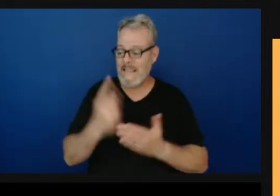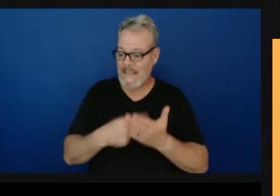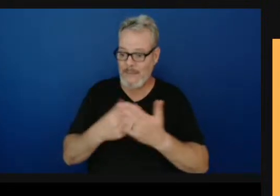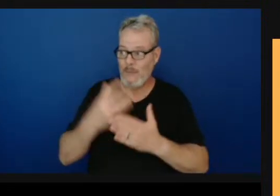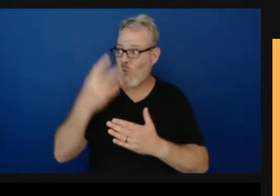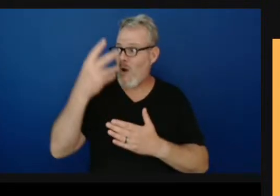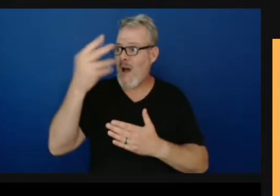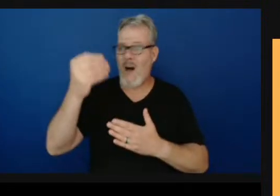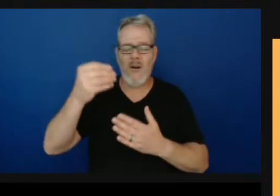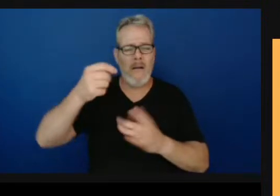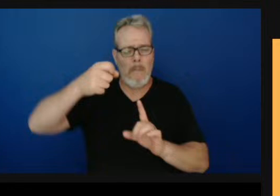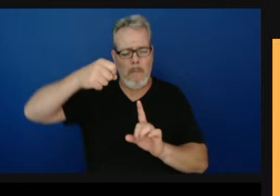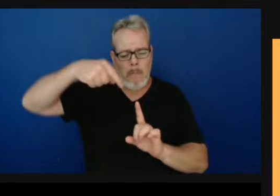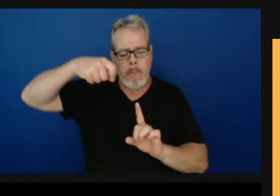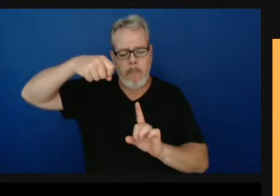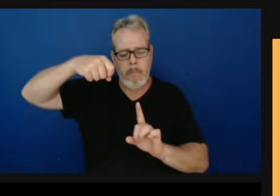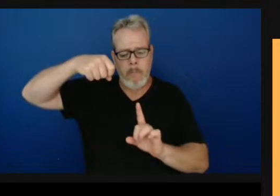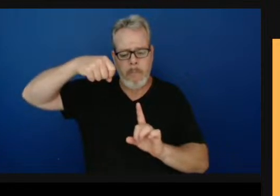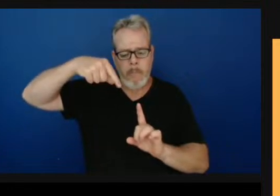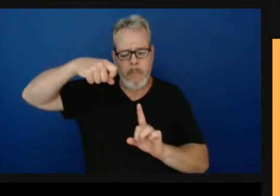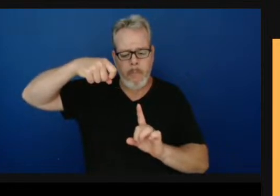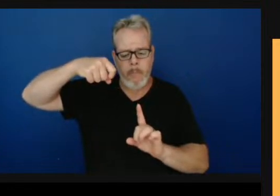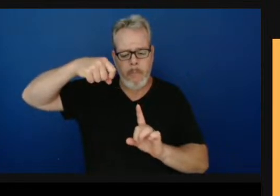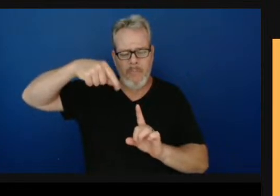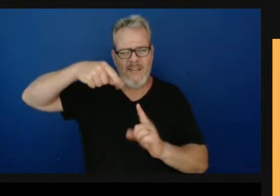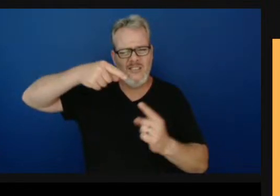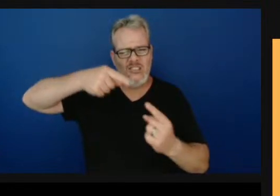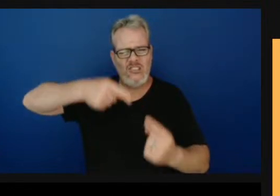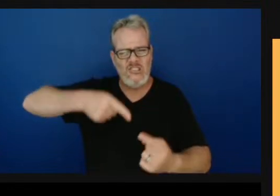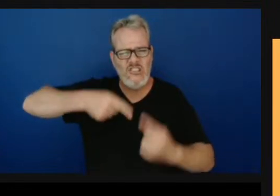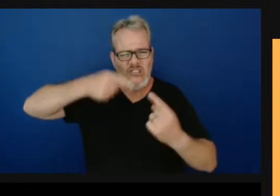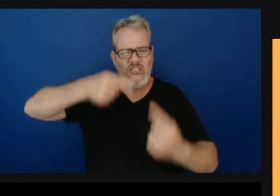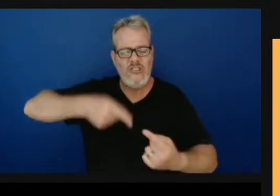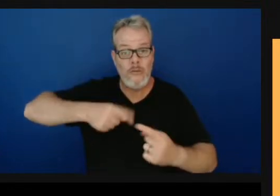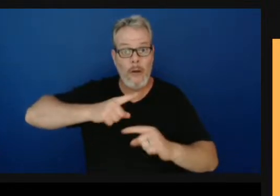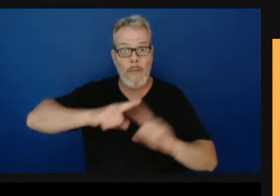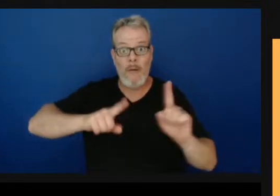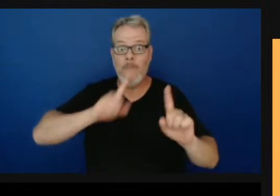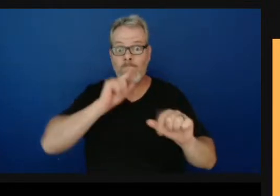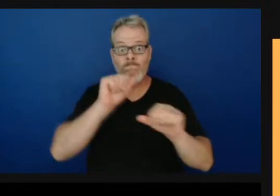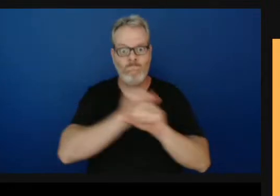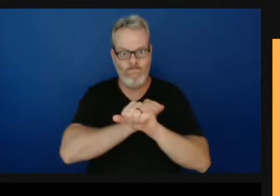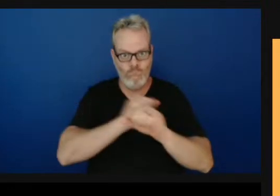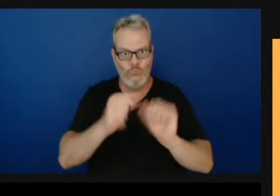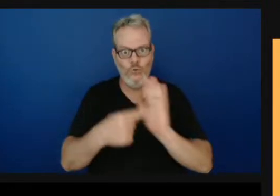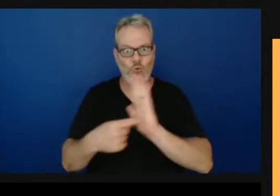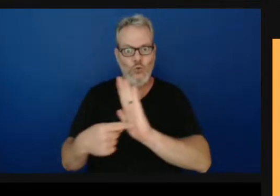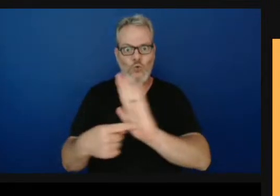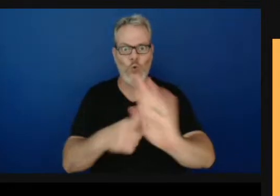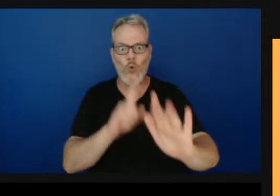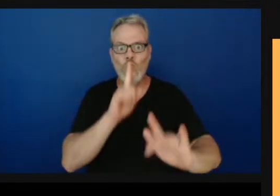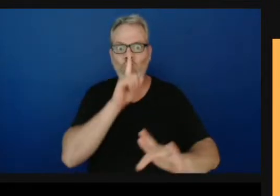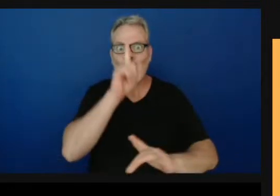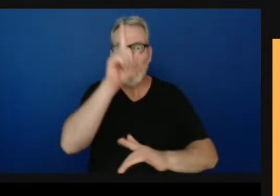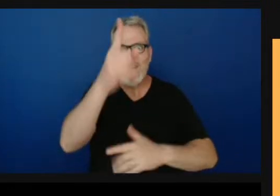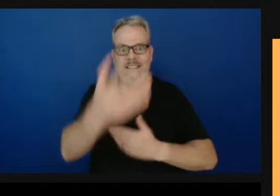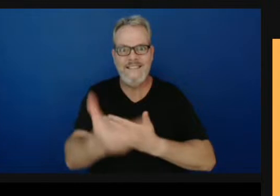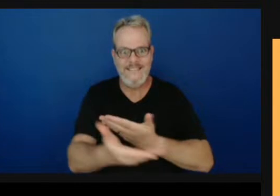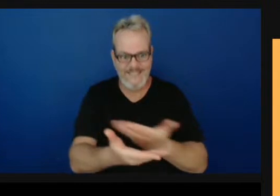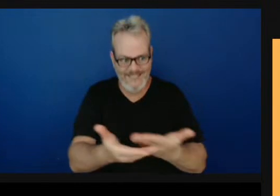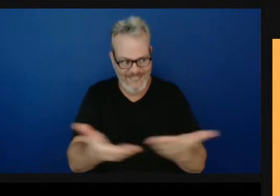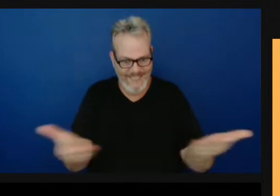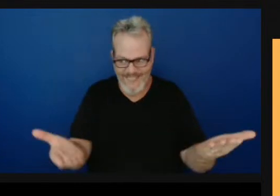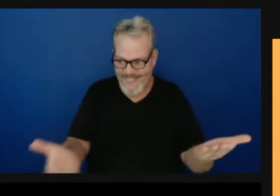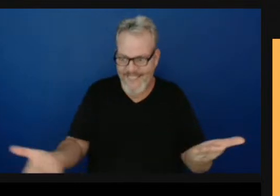with signal, but it'll be great to be able to stream from down there and give you guys an on the ground look of what's going on and tell you all about that. I